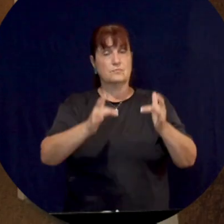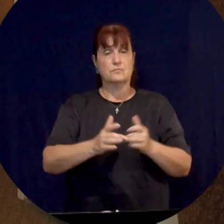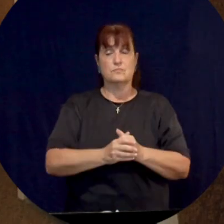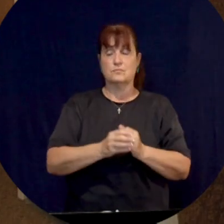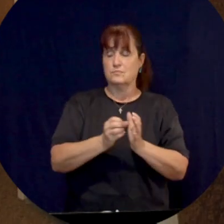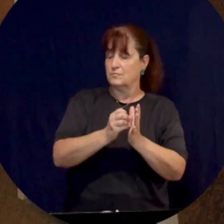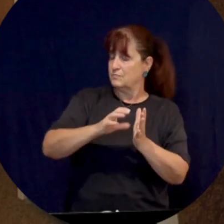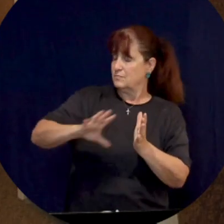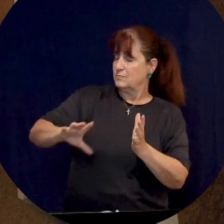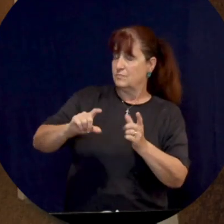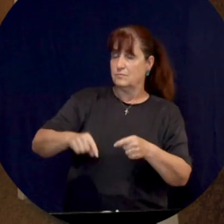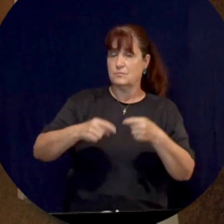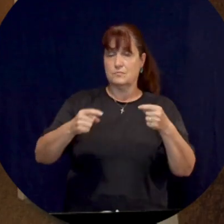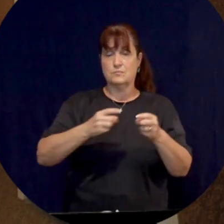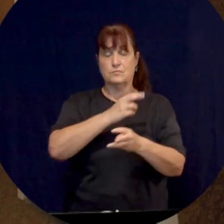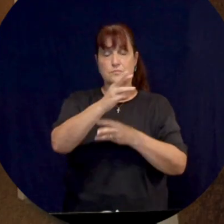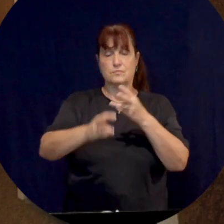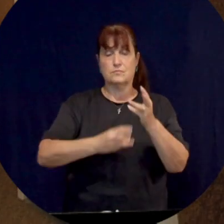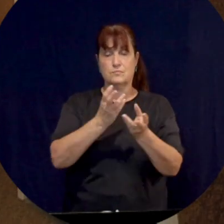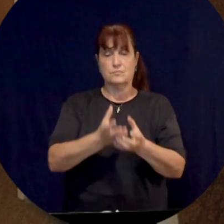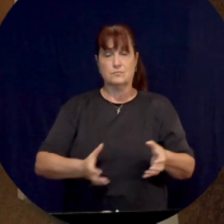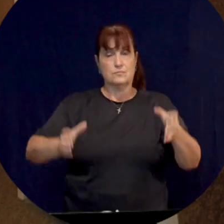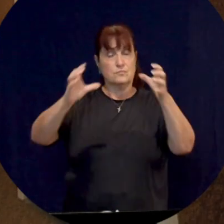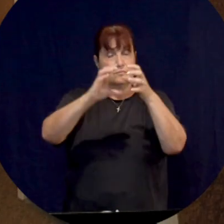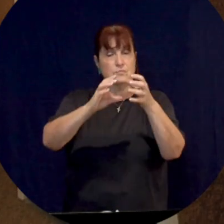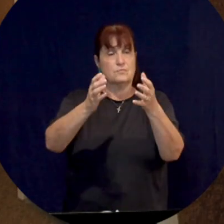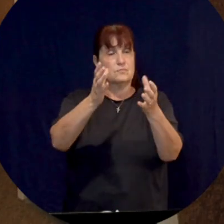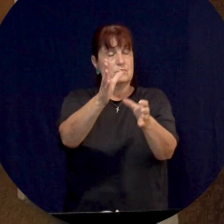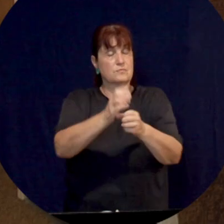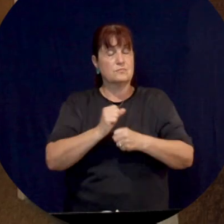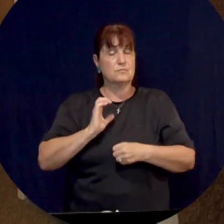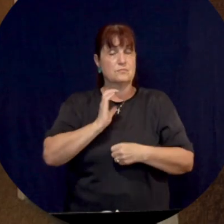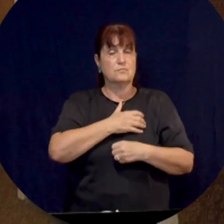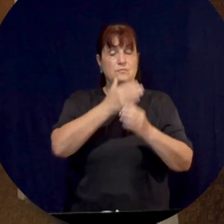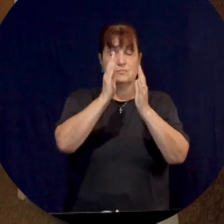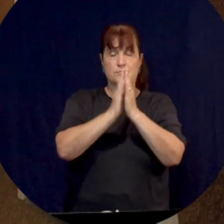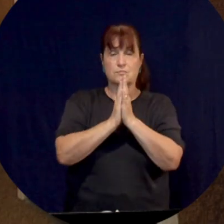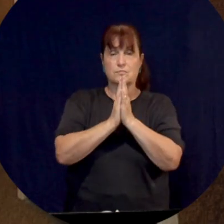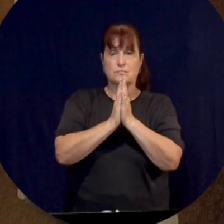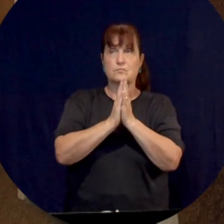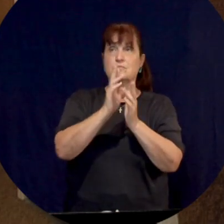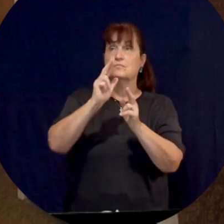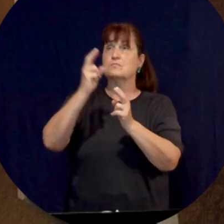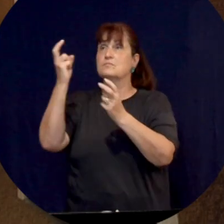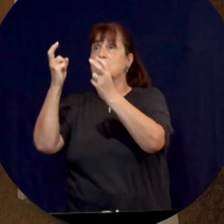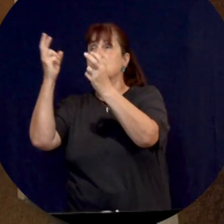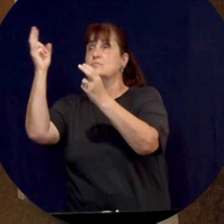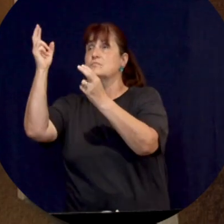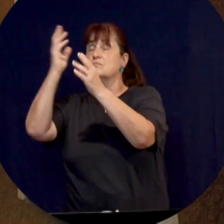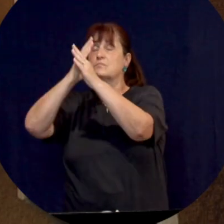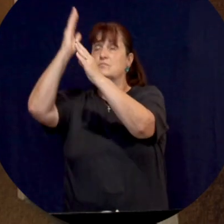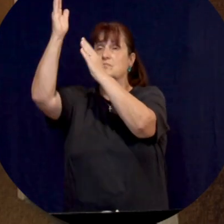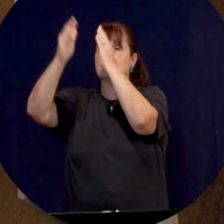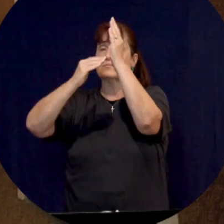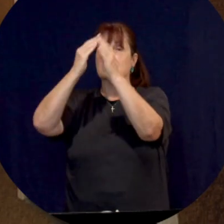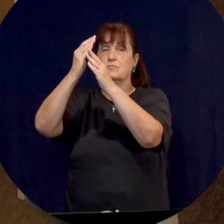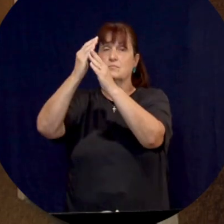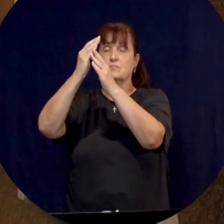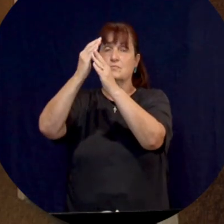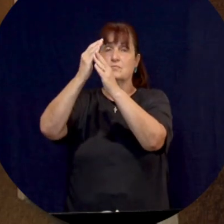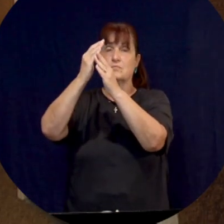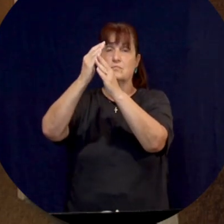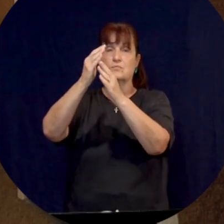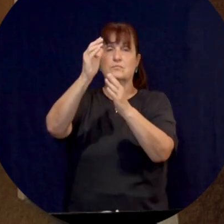on us. You take away the sin of the world, receive our prayer. You are seated at the right hand of the